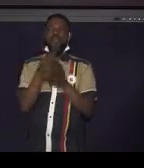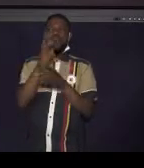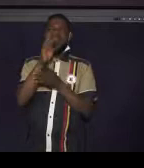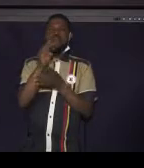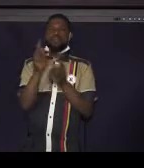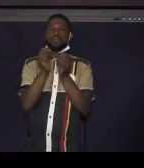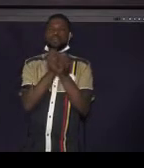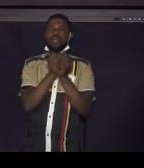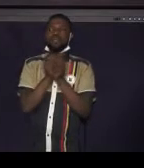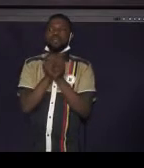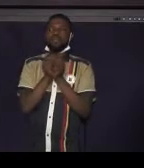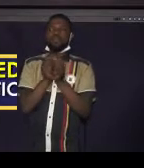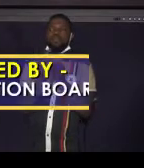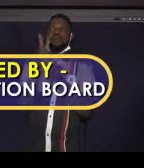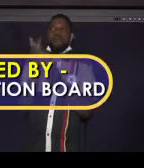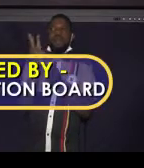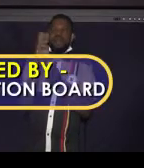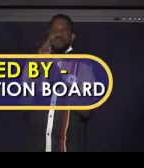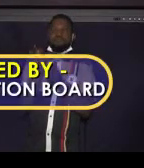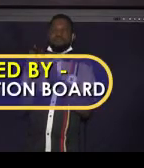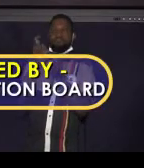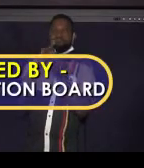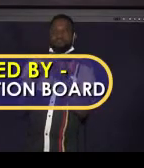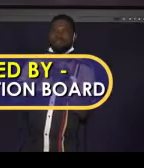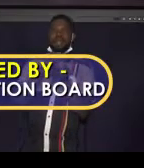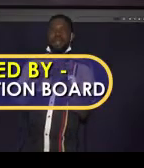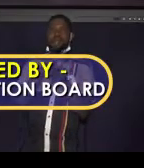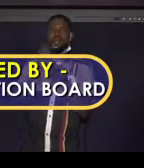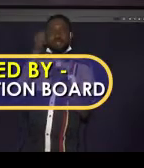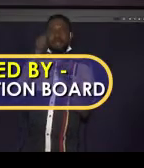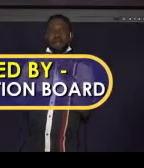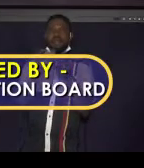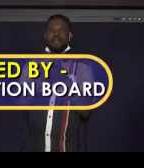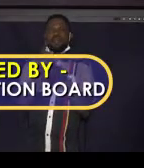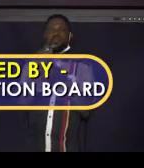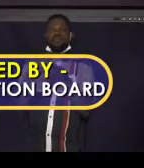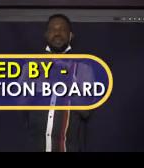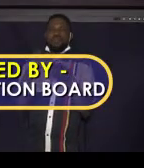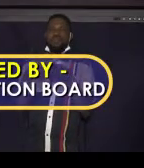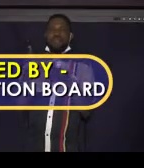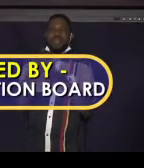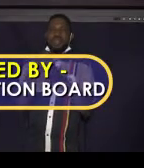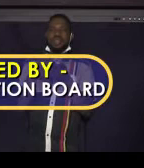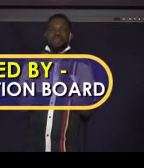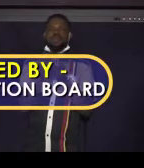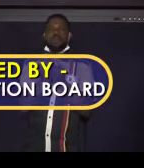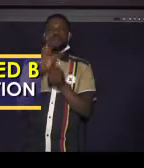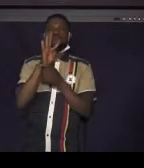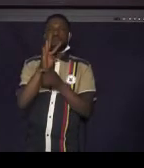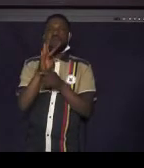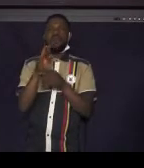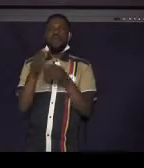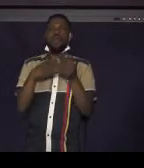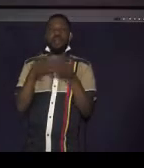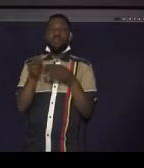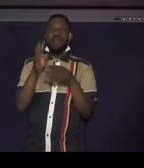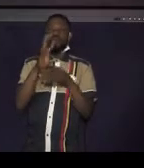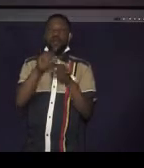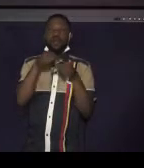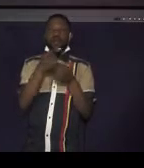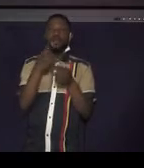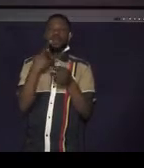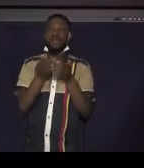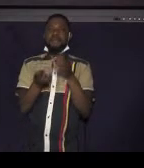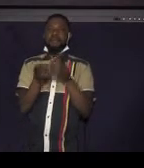m's together. That's why 4m comes down here, and you remember that we have to take it with the plus. Wherever 4m goes, the plus